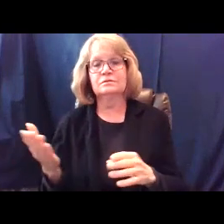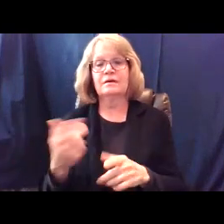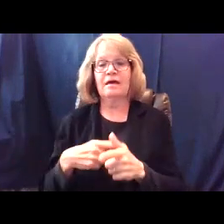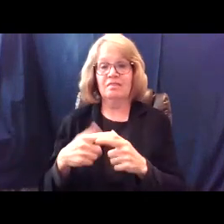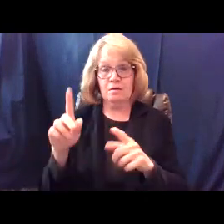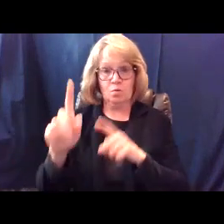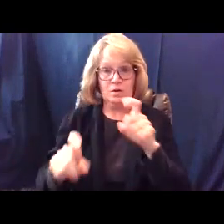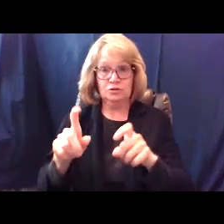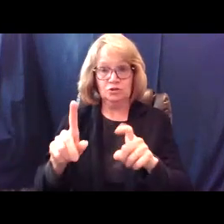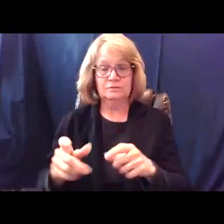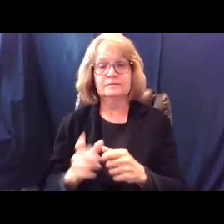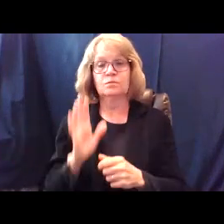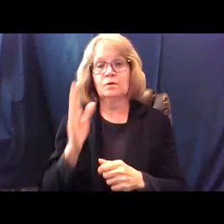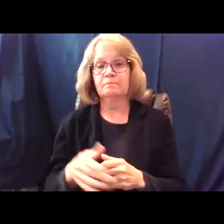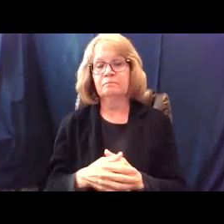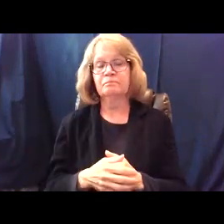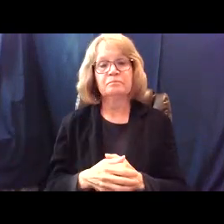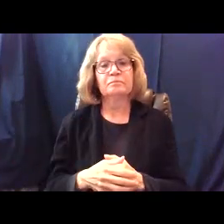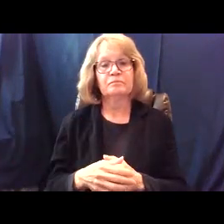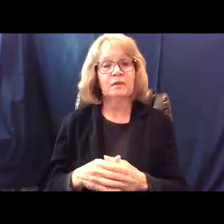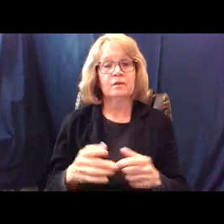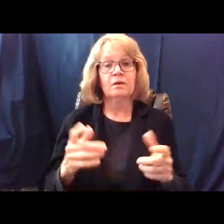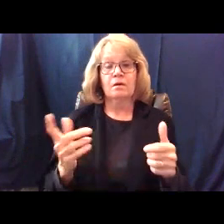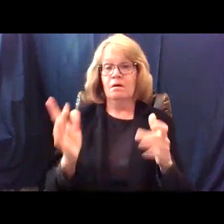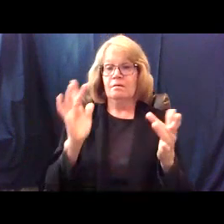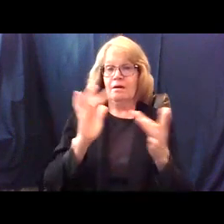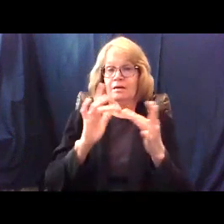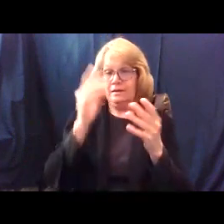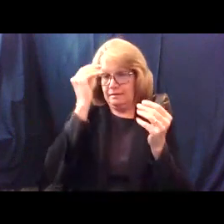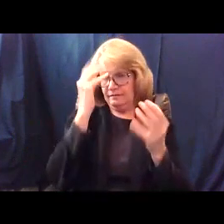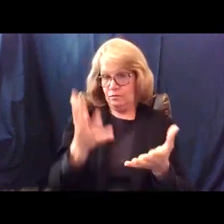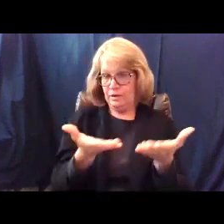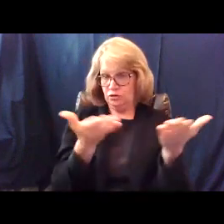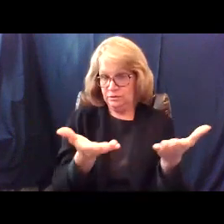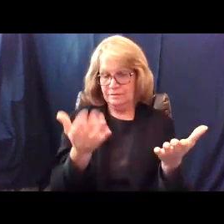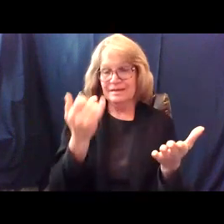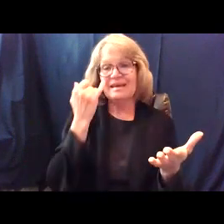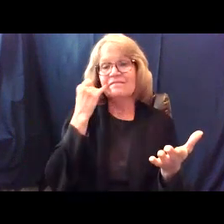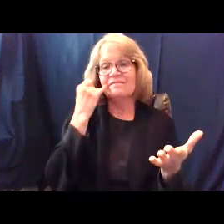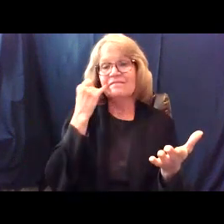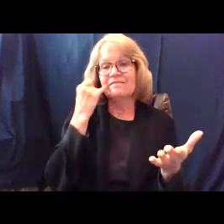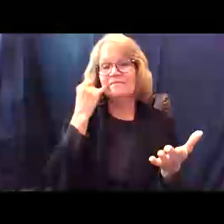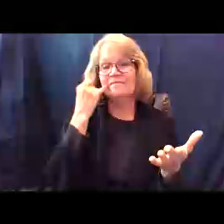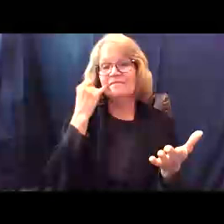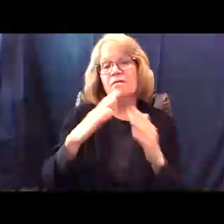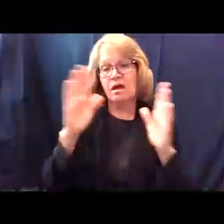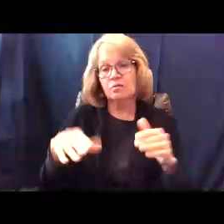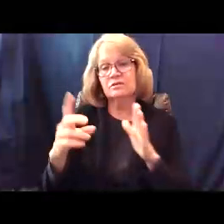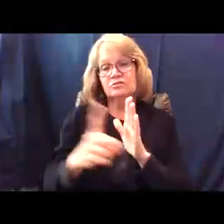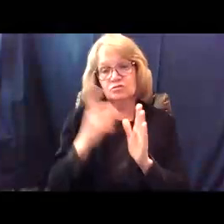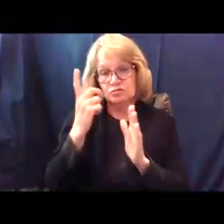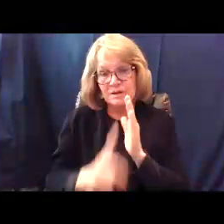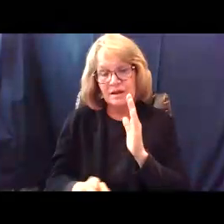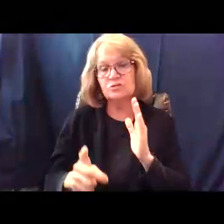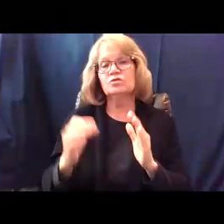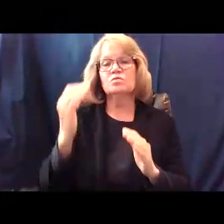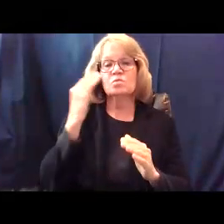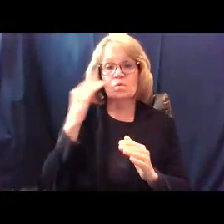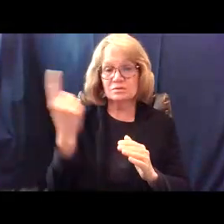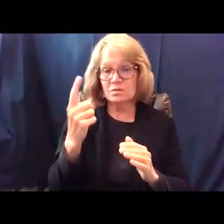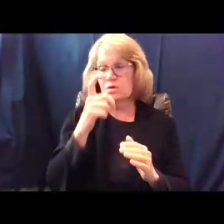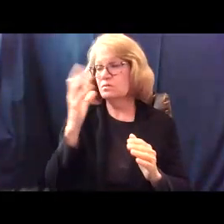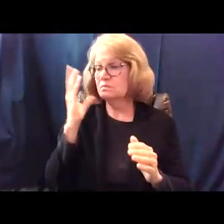First, I want to provide you with our contact information. If you believe that you've experienced housing discrimination, if you know someone who